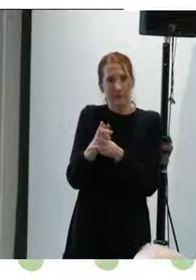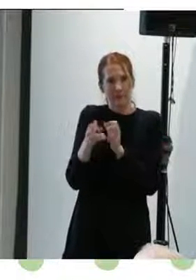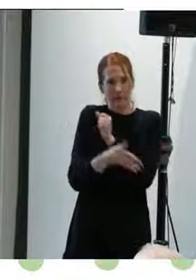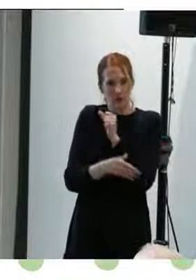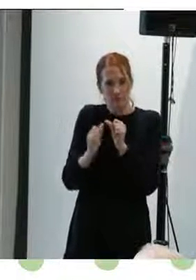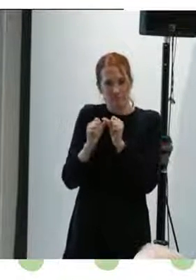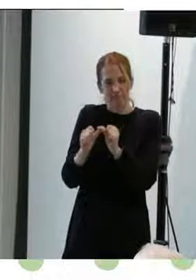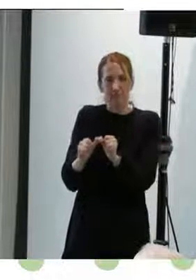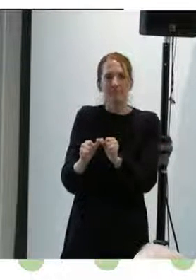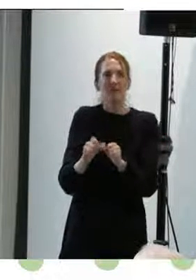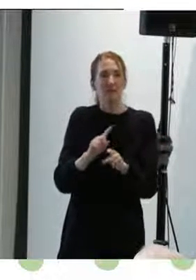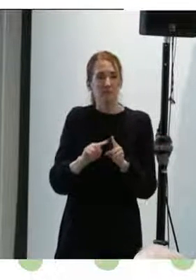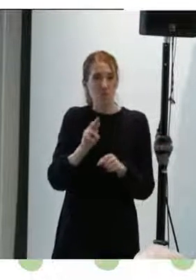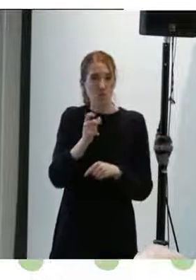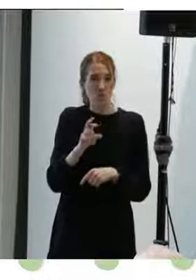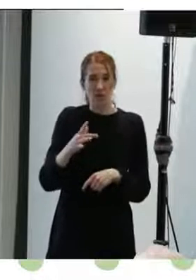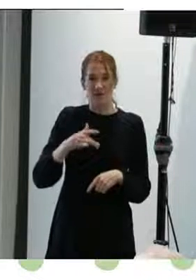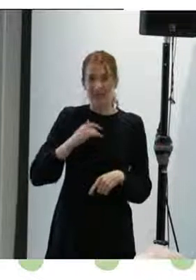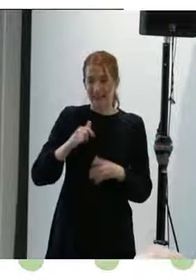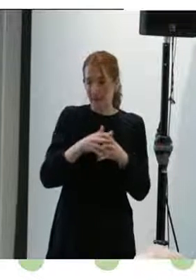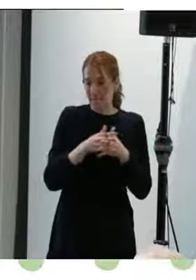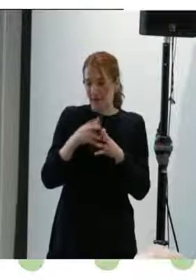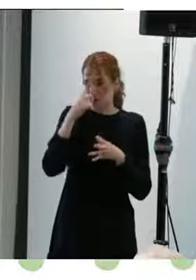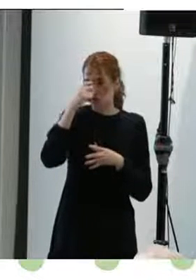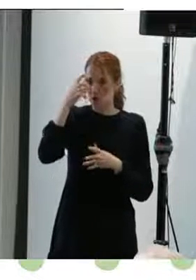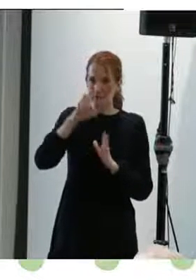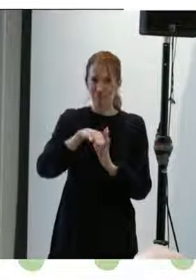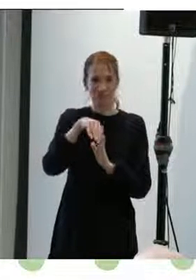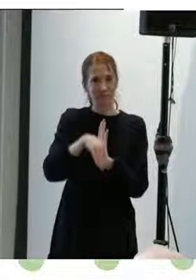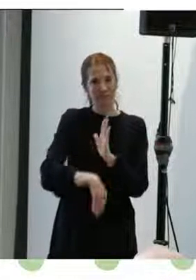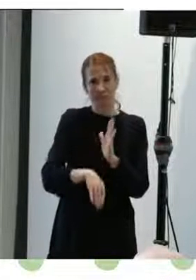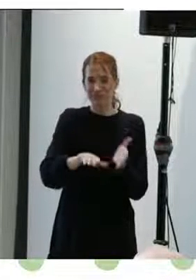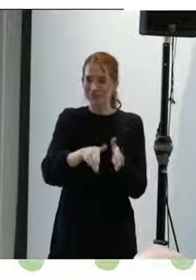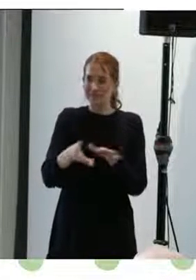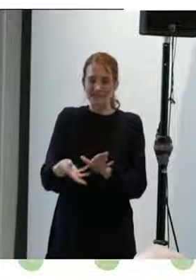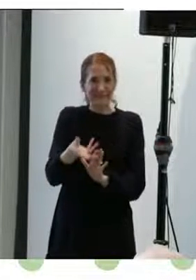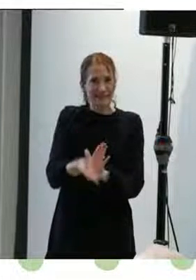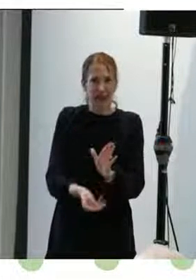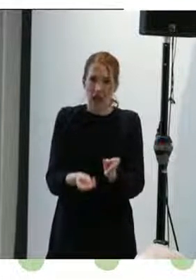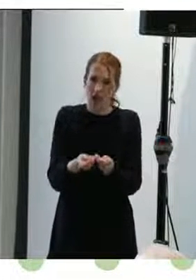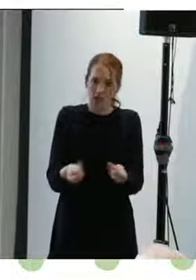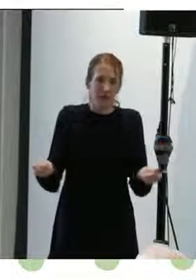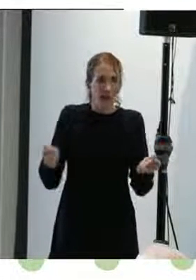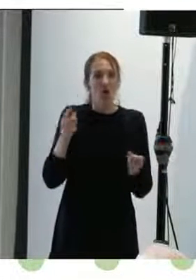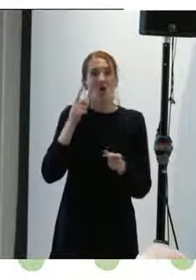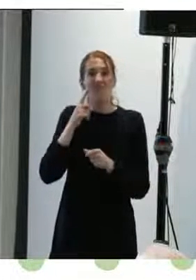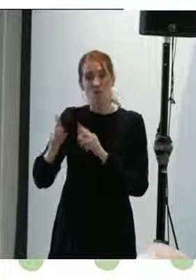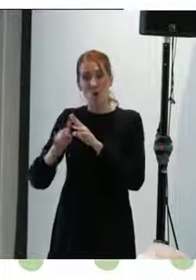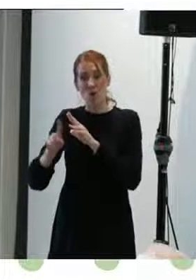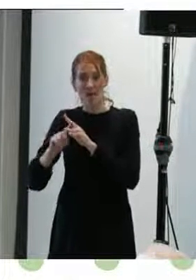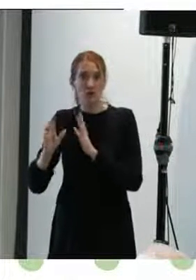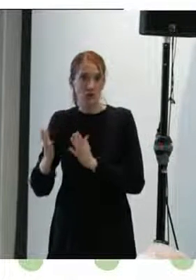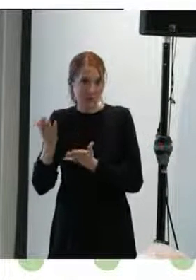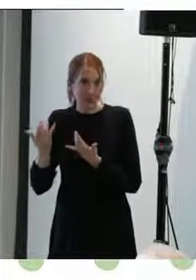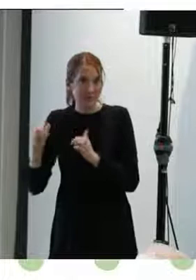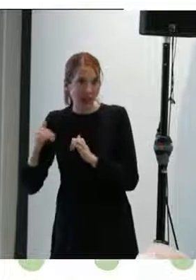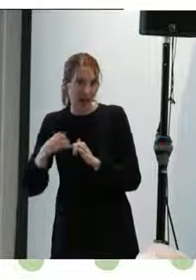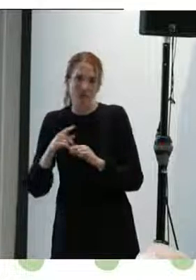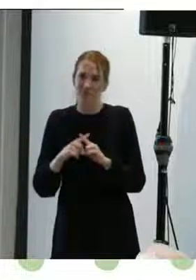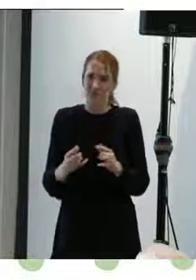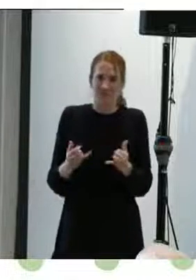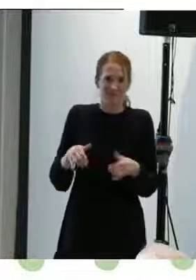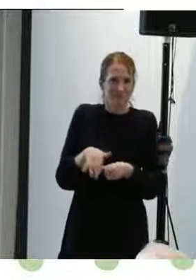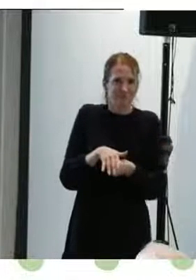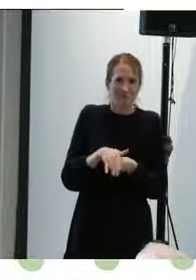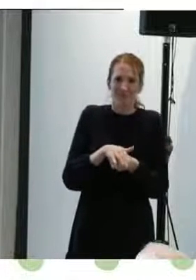do. Maybe for the refugees it's alive, but for anybody here, it's dying. He says, if I had a Confederate flag up outside,